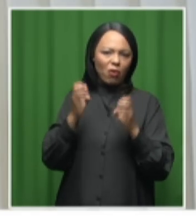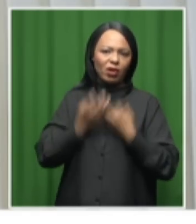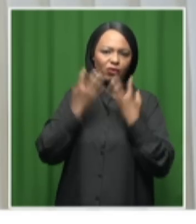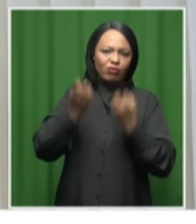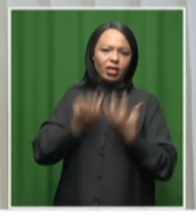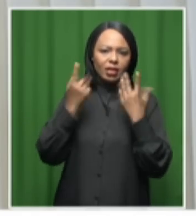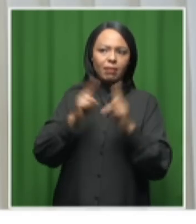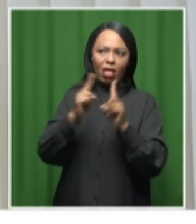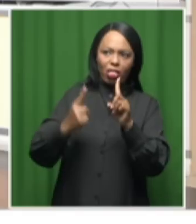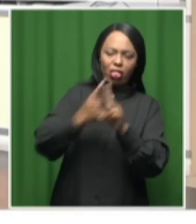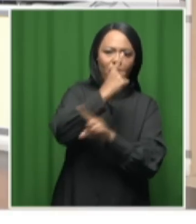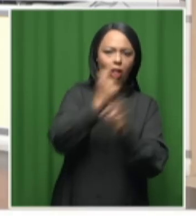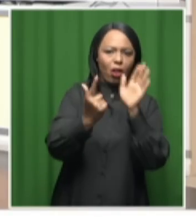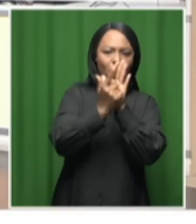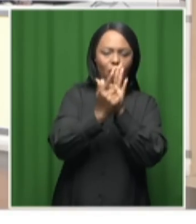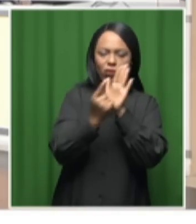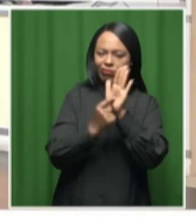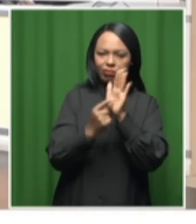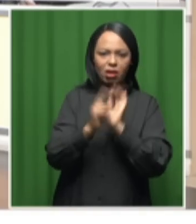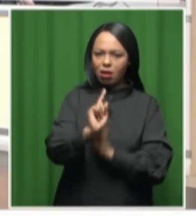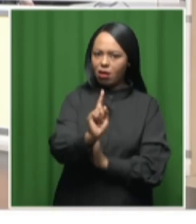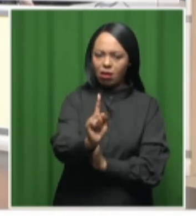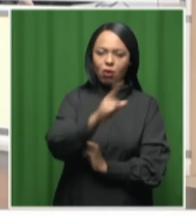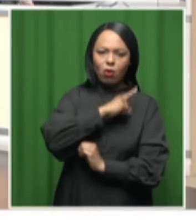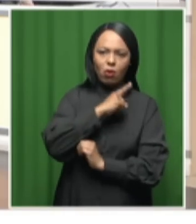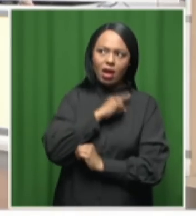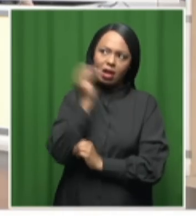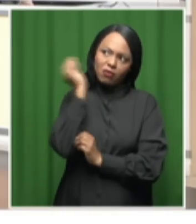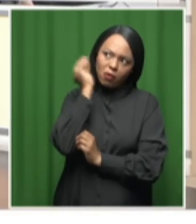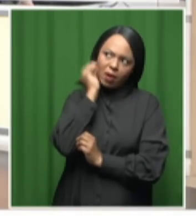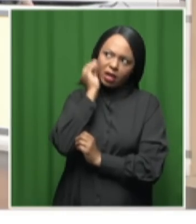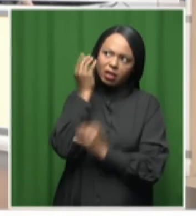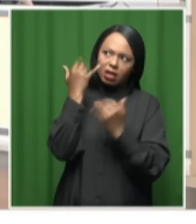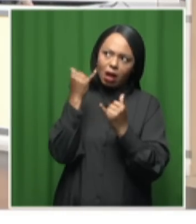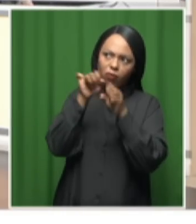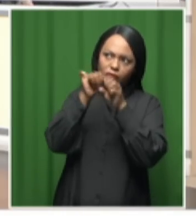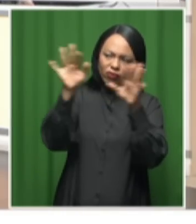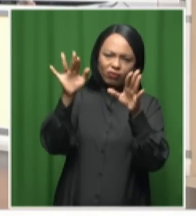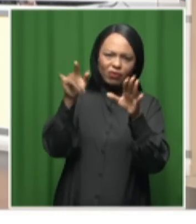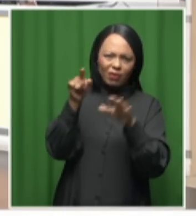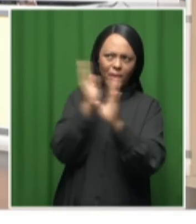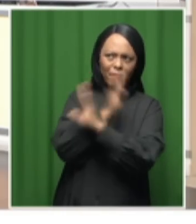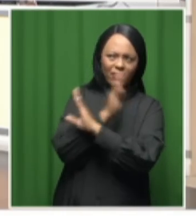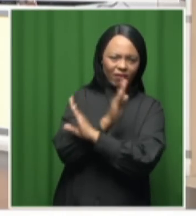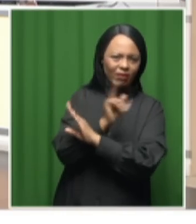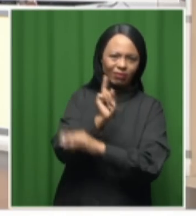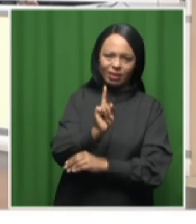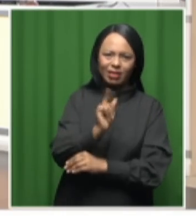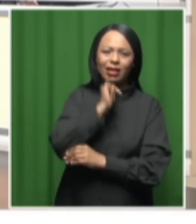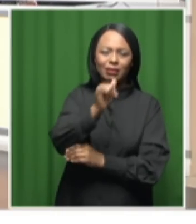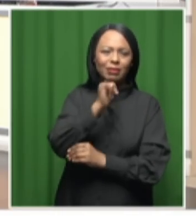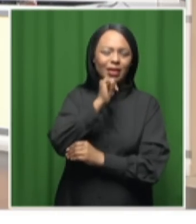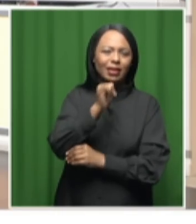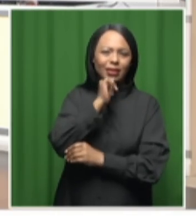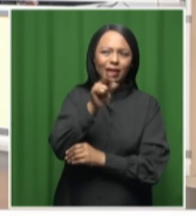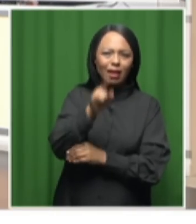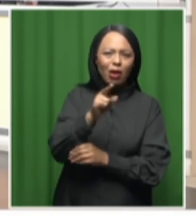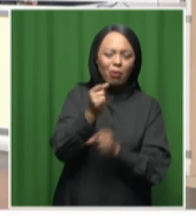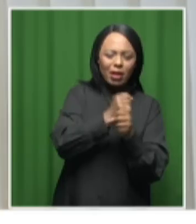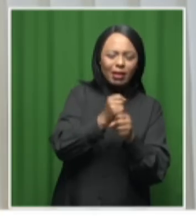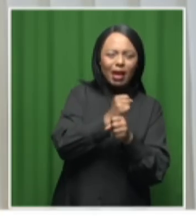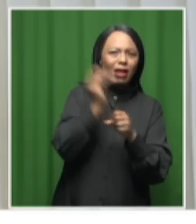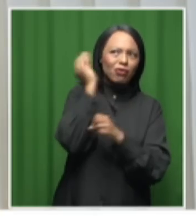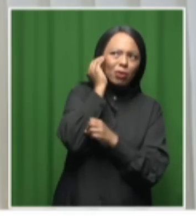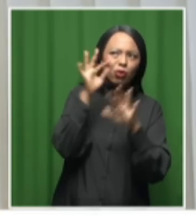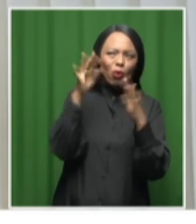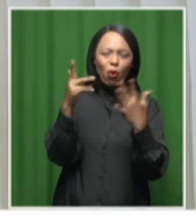legal routes or the law in order to get the information in which you are regarding. So it does not matter whether it has medical information or